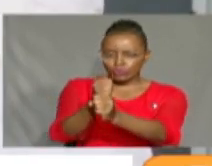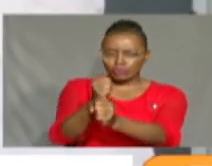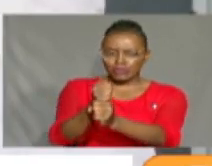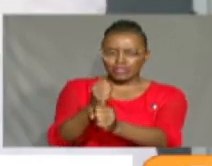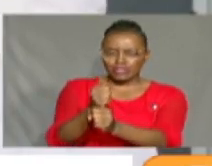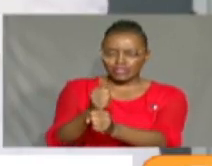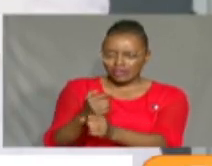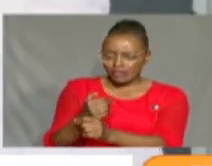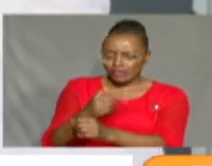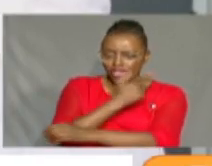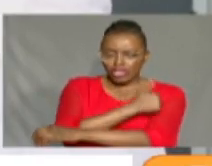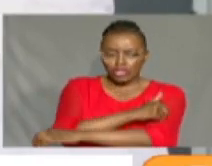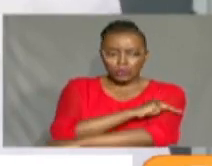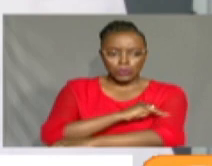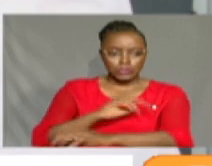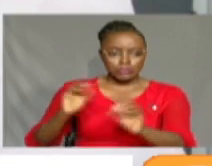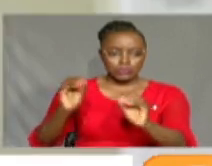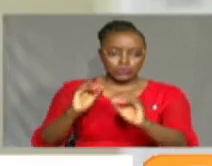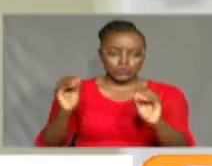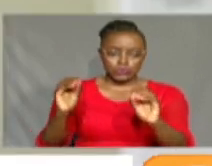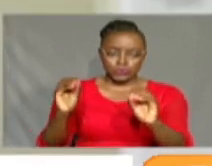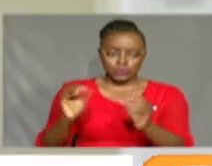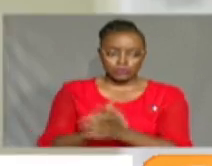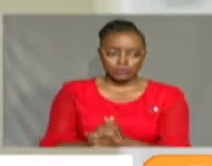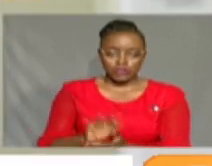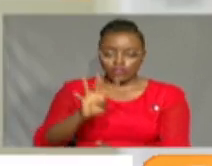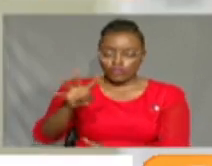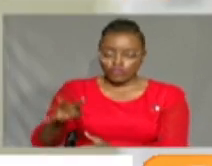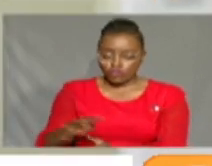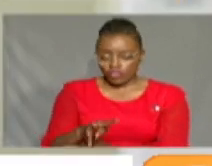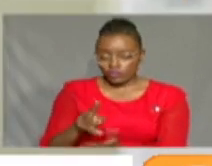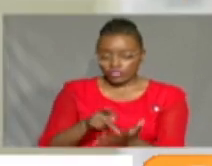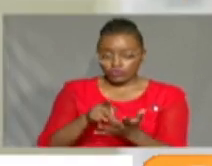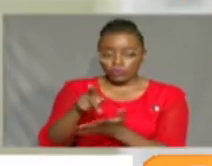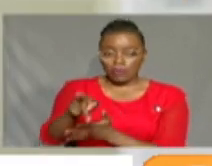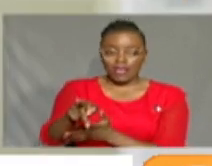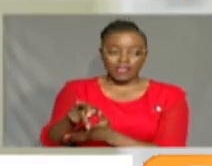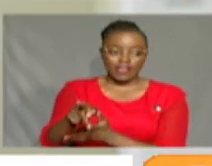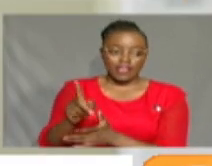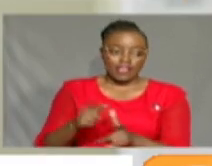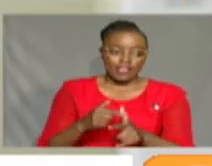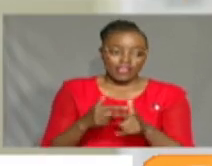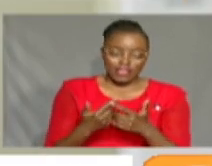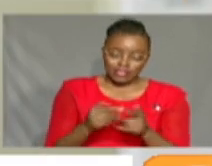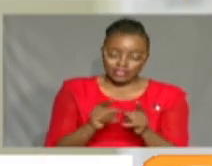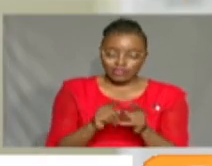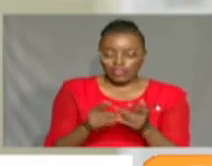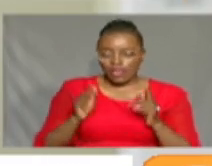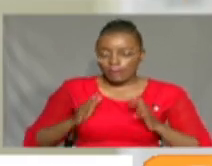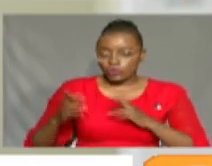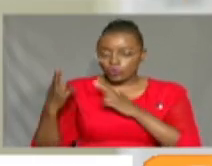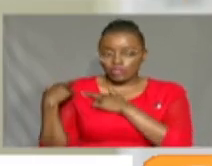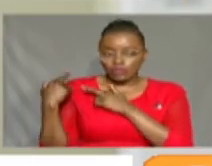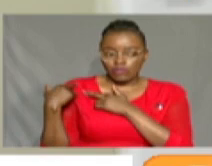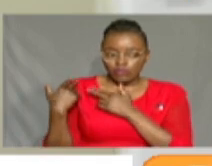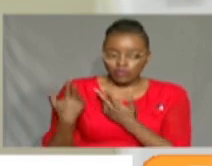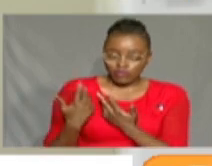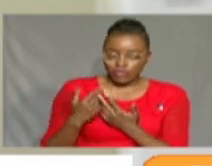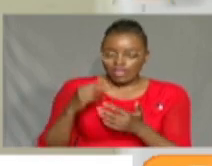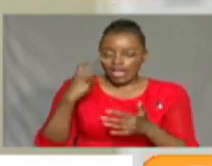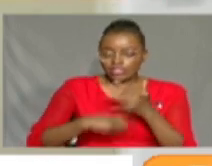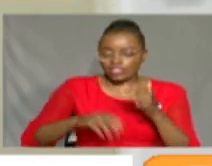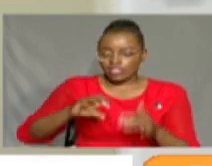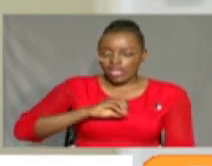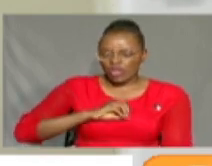the confines of a hospital. It will be 4,000 to purchase, mm-hmm. and the clinician applying the maggots will charge their own fee,